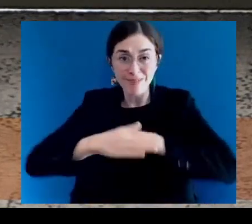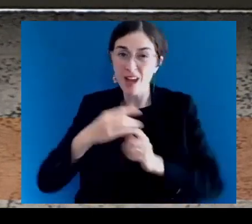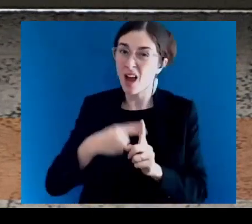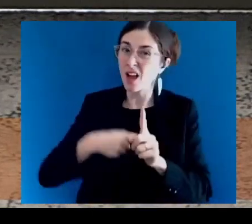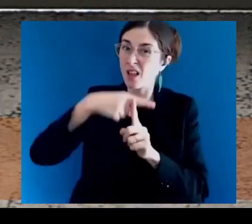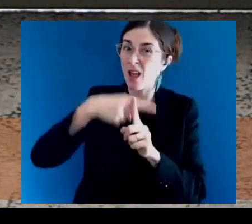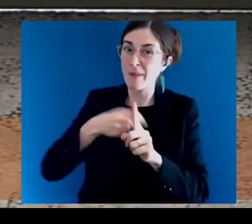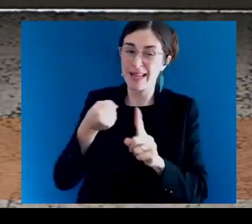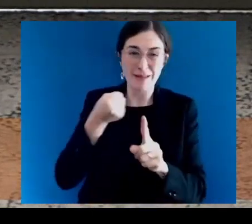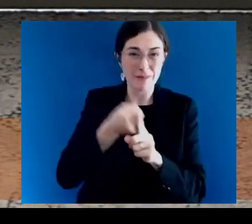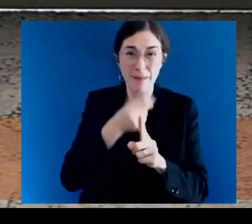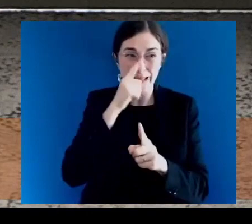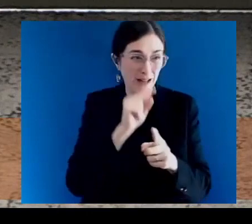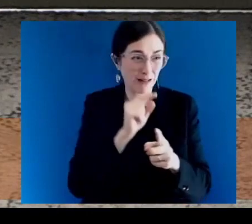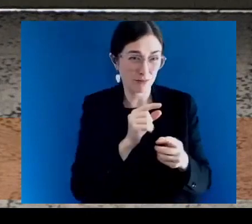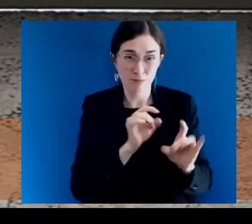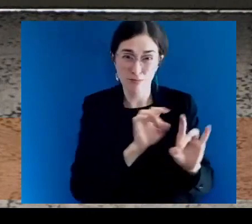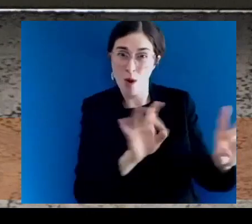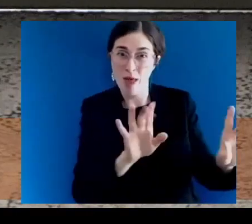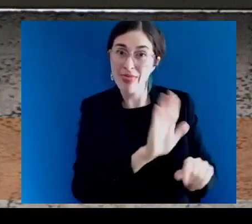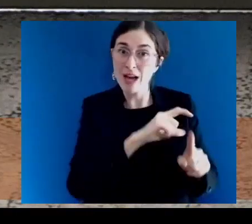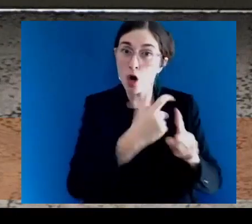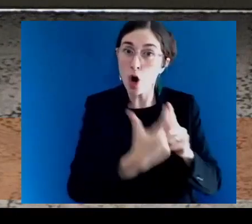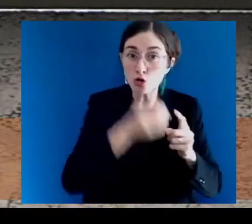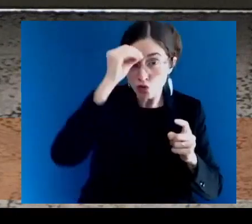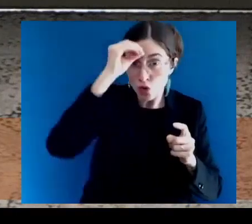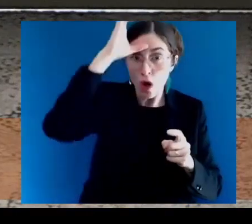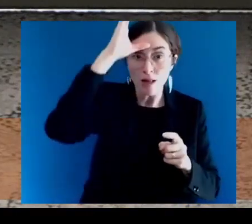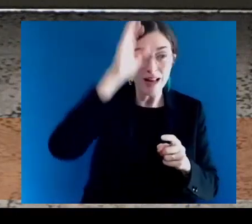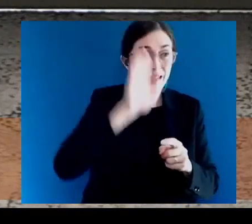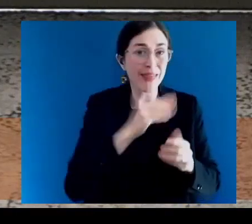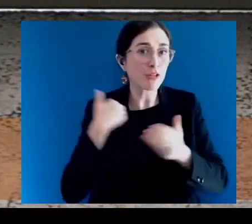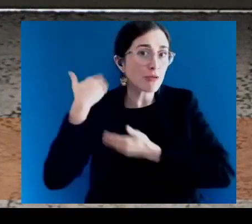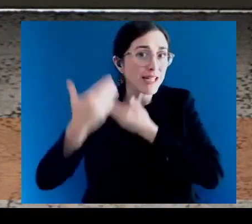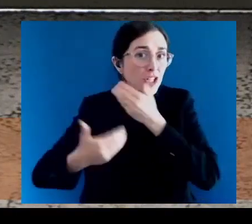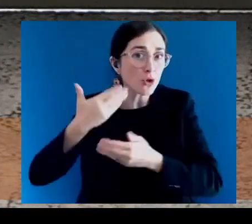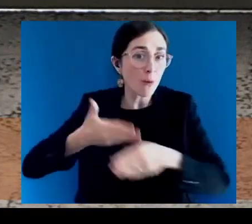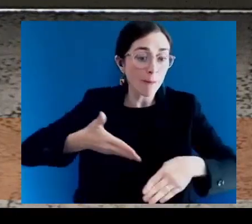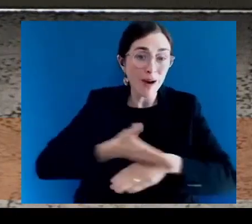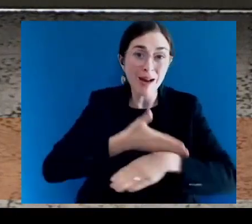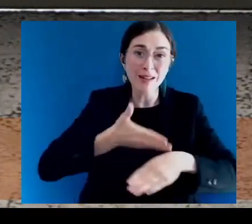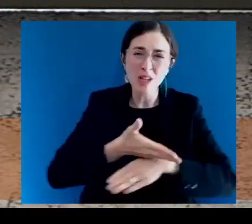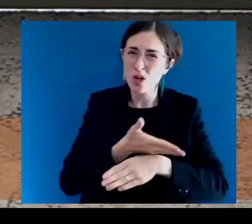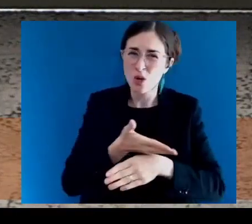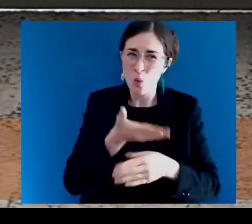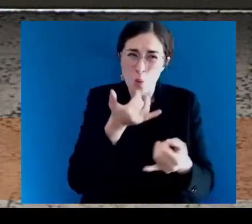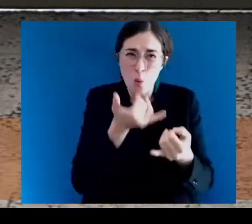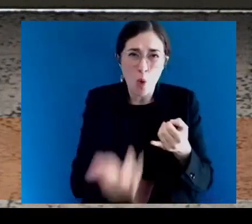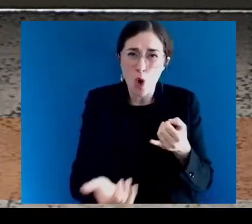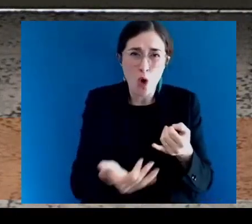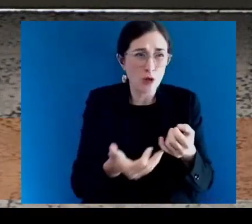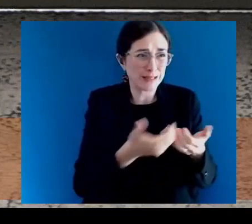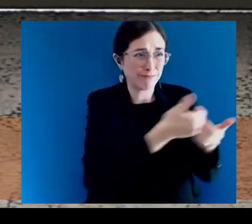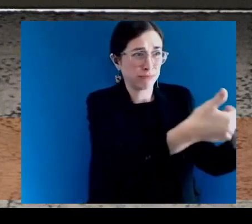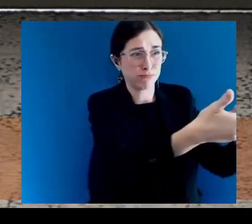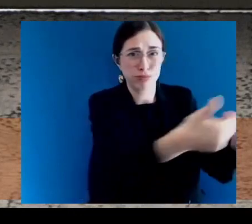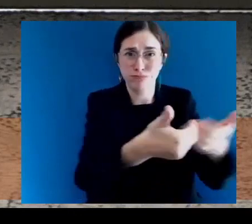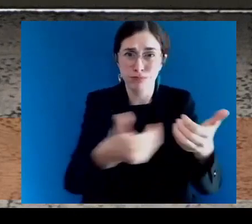cultural knowledge, heritage, traditional practices, and potentially further displace First Nations people from their